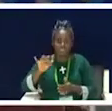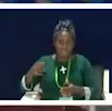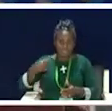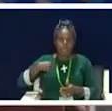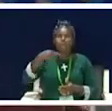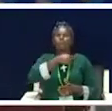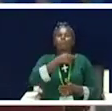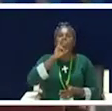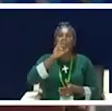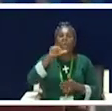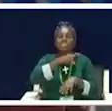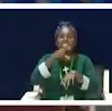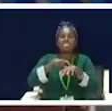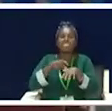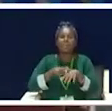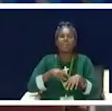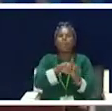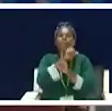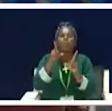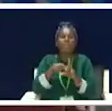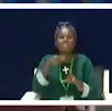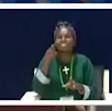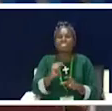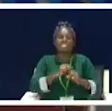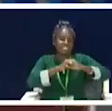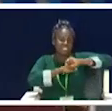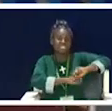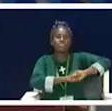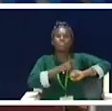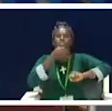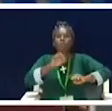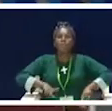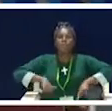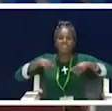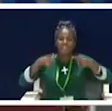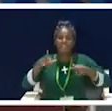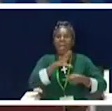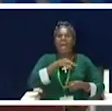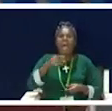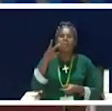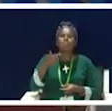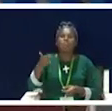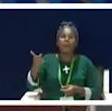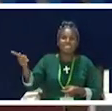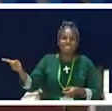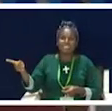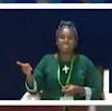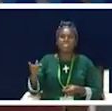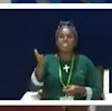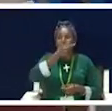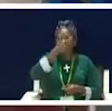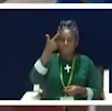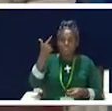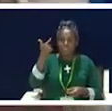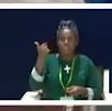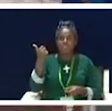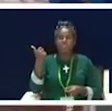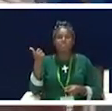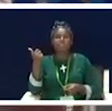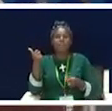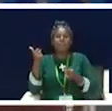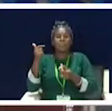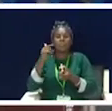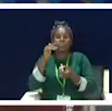when insecurity of lives and property becomes the order of the day. We are